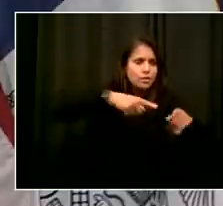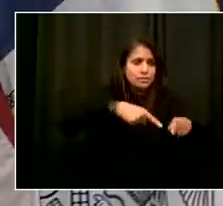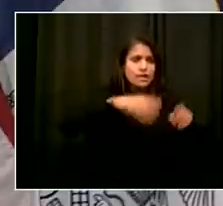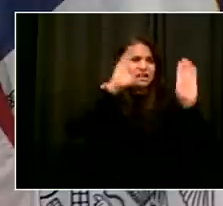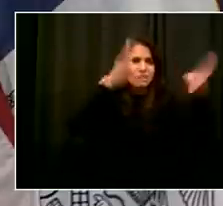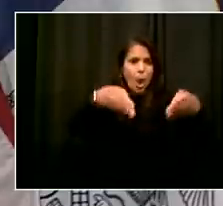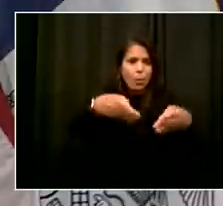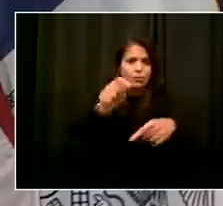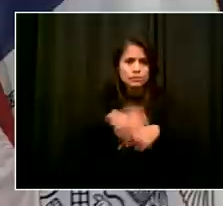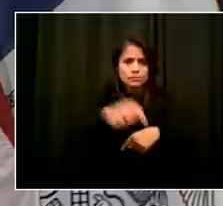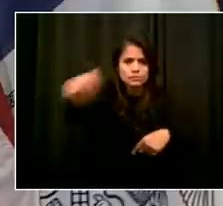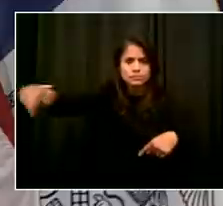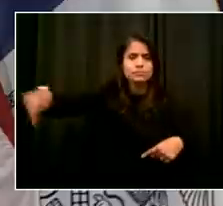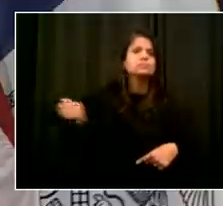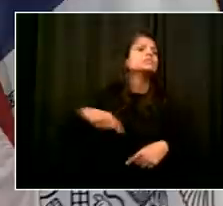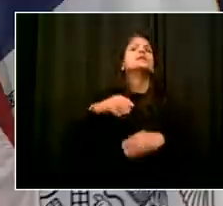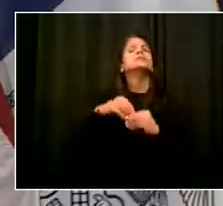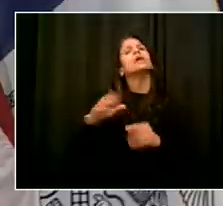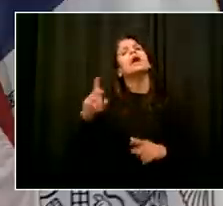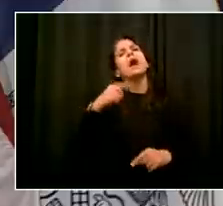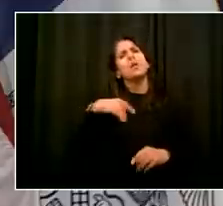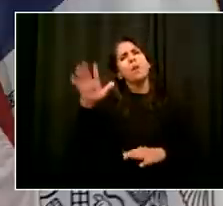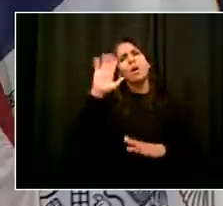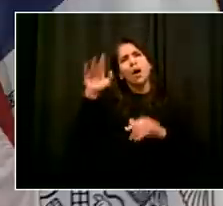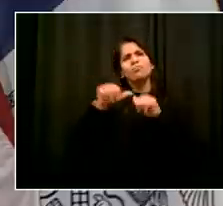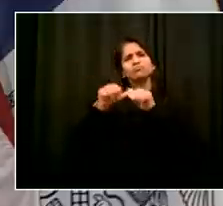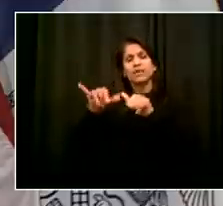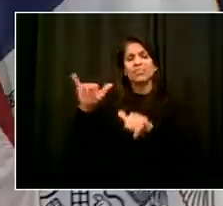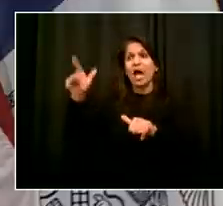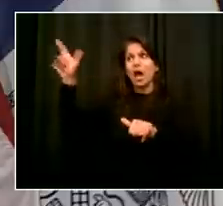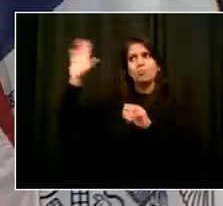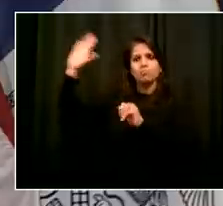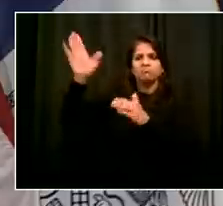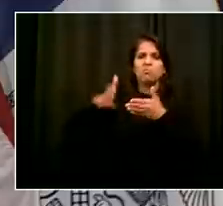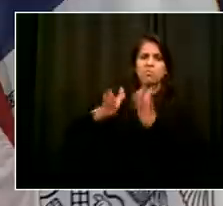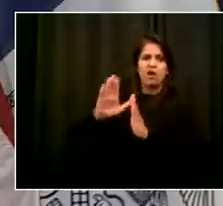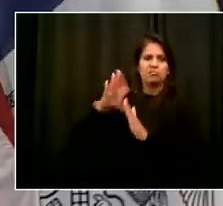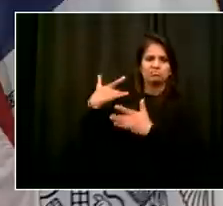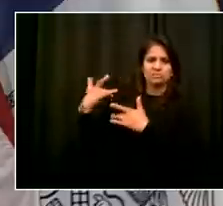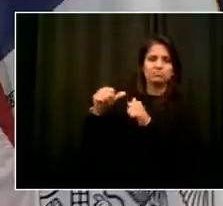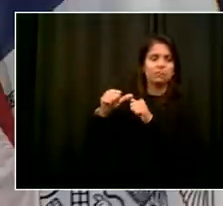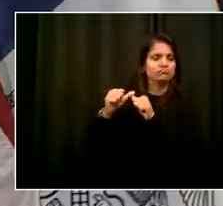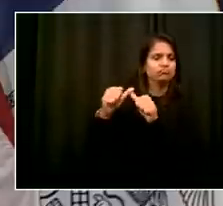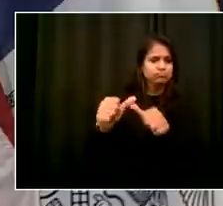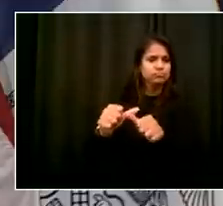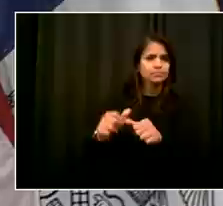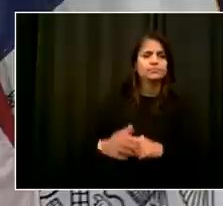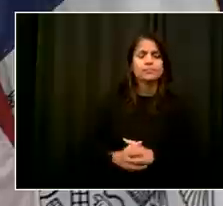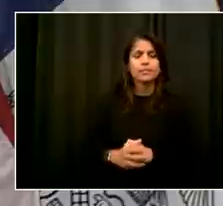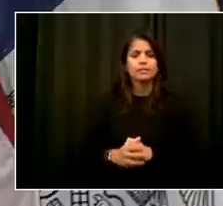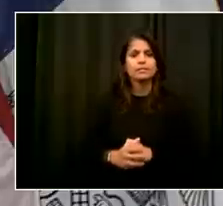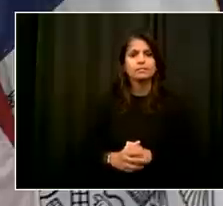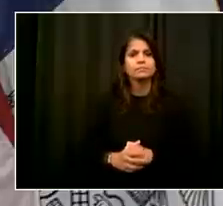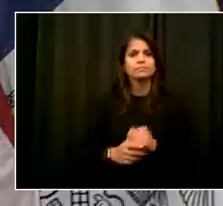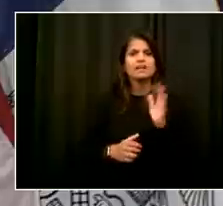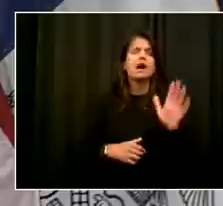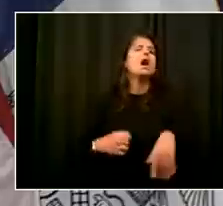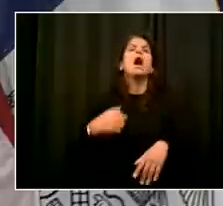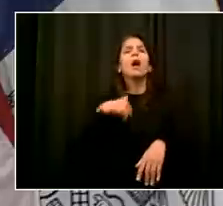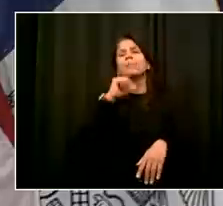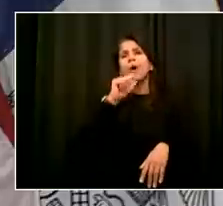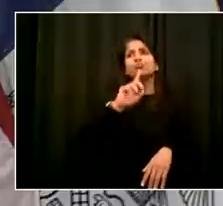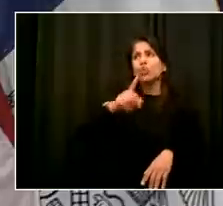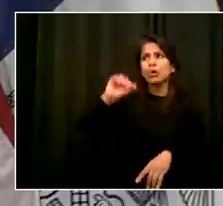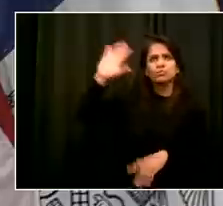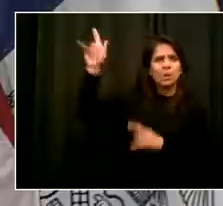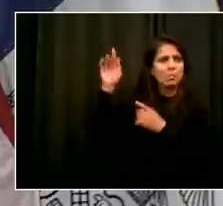numbers, again, that 10 consecutive day number is something they've used up to now. I'm not sure that's how they're going to continue to do it, but we're going to